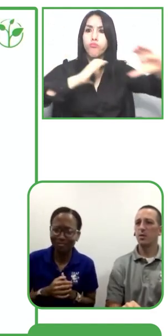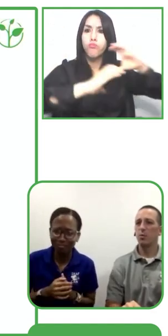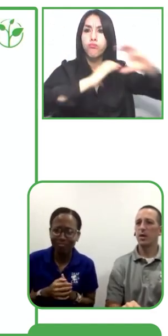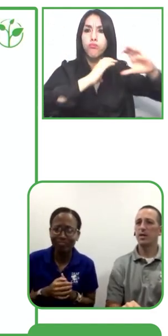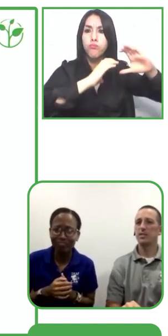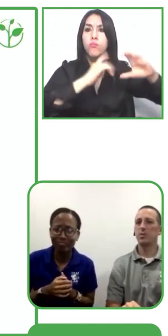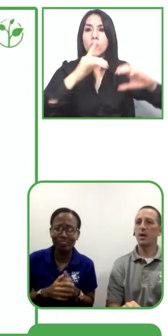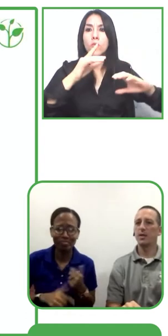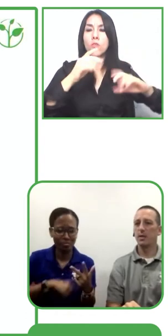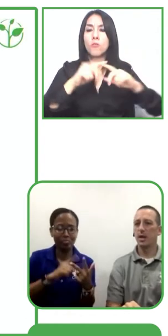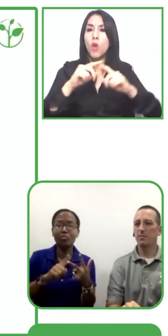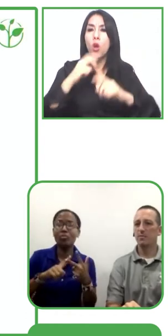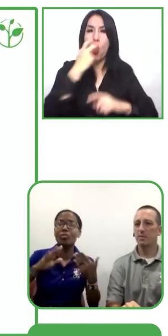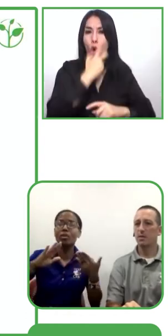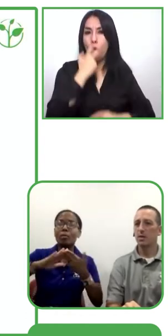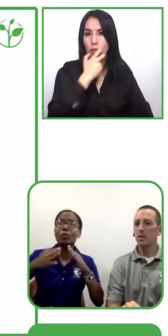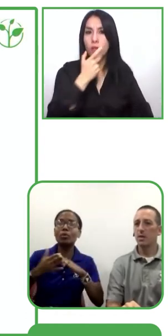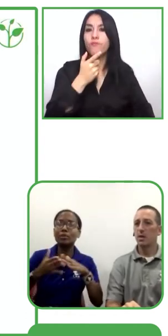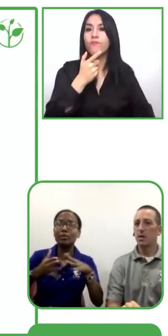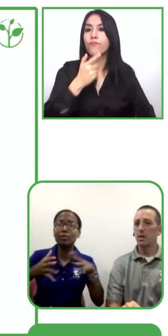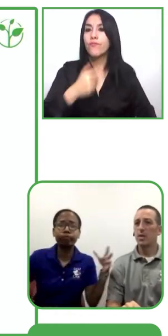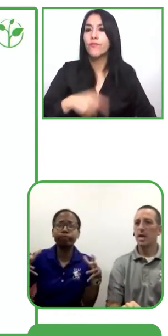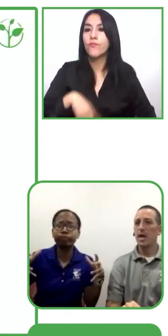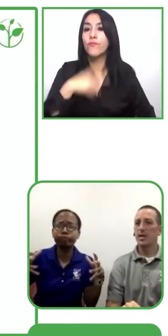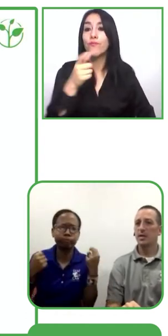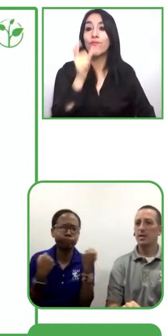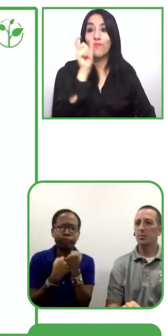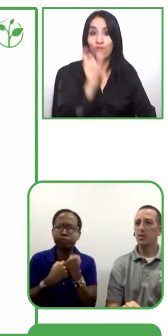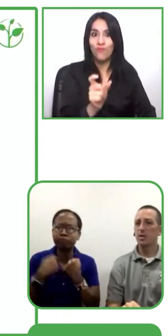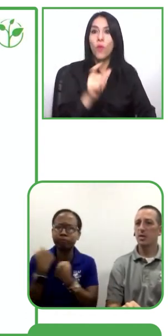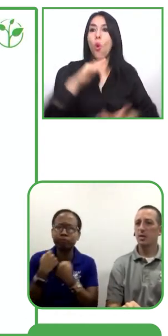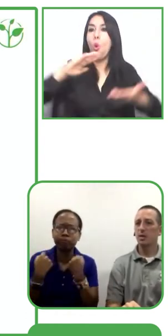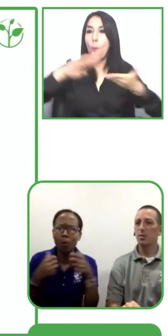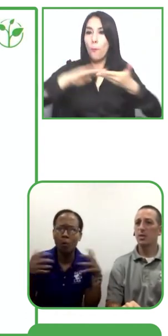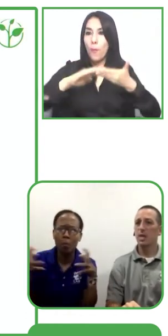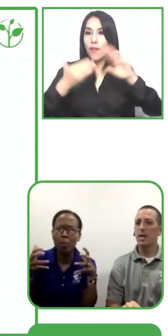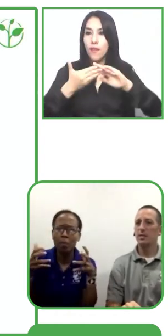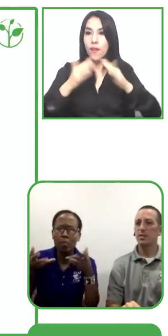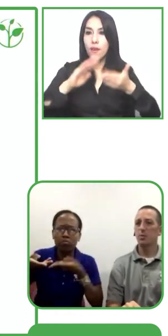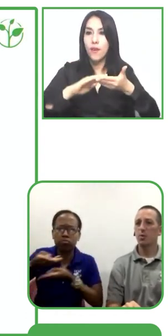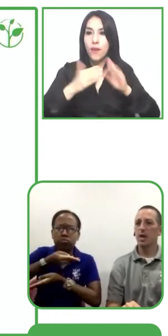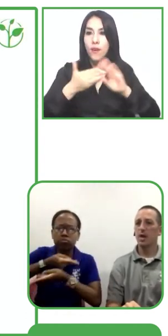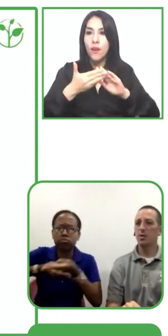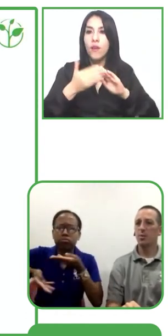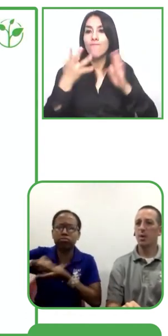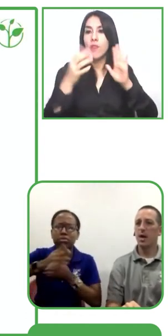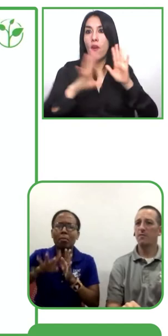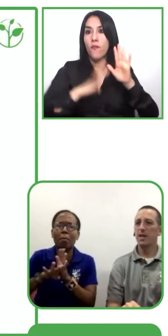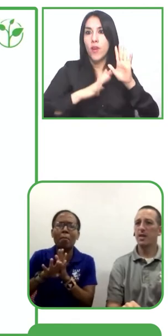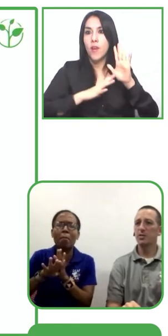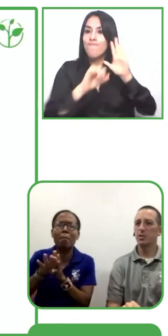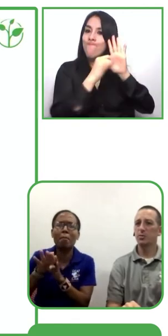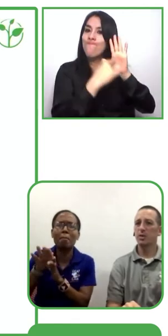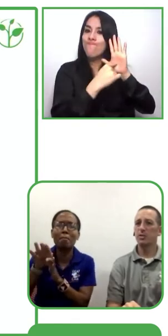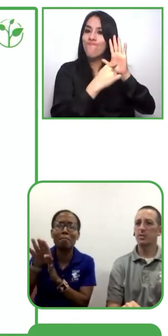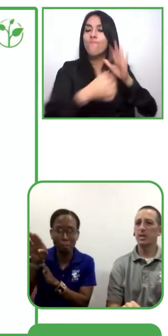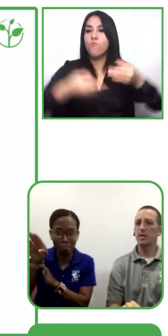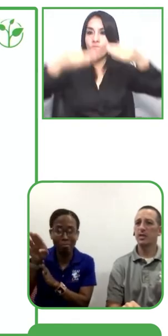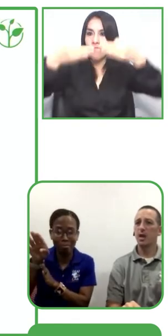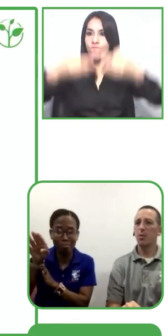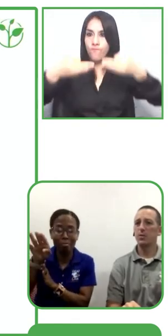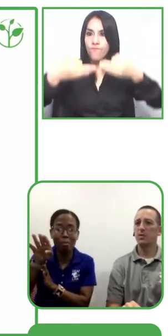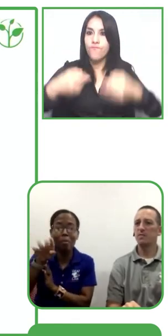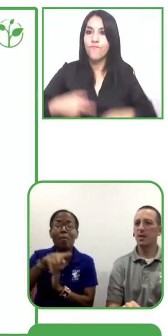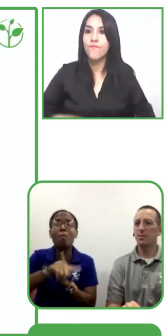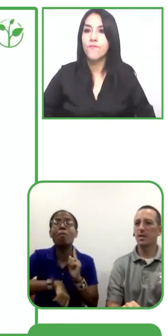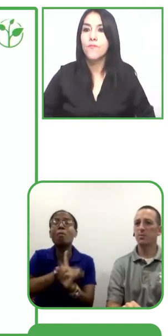lack community. We lack the support that other people have naturally throughout society, and we want to develop that community. And that